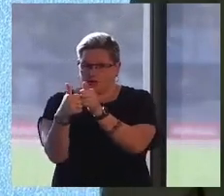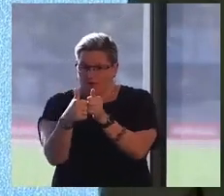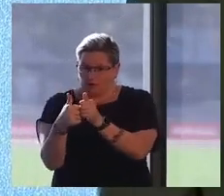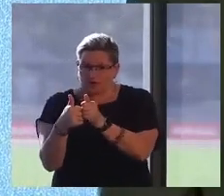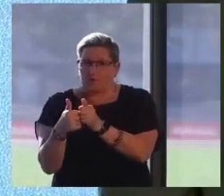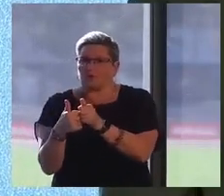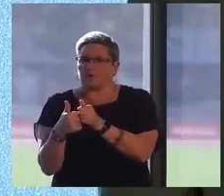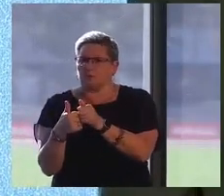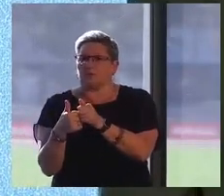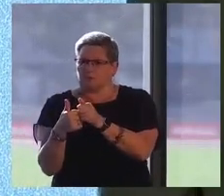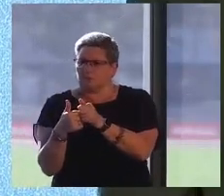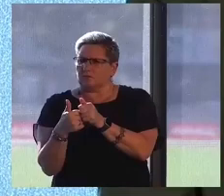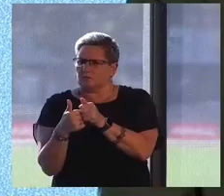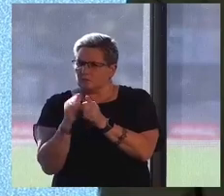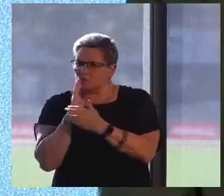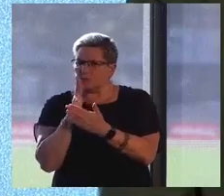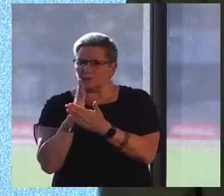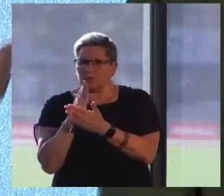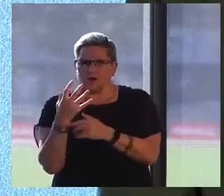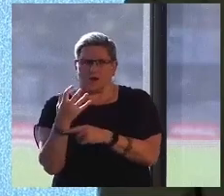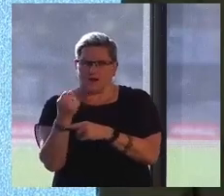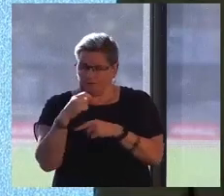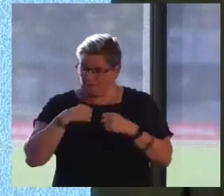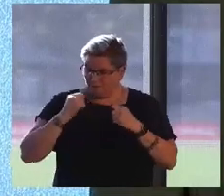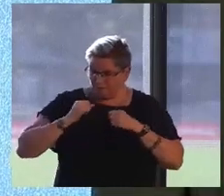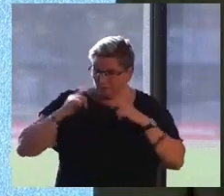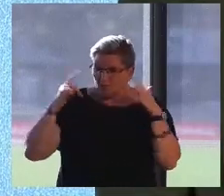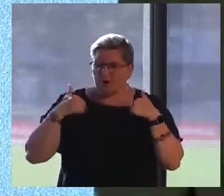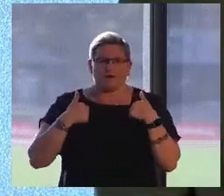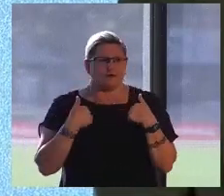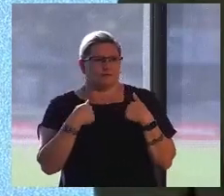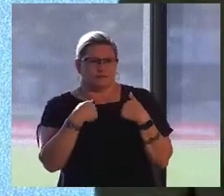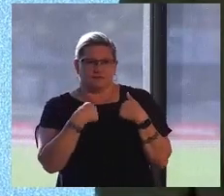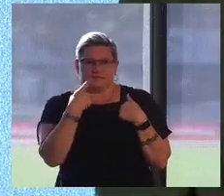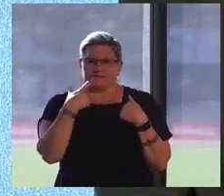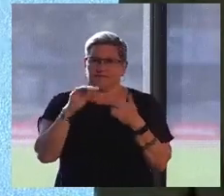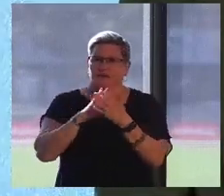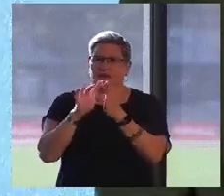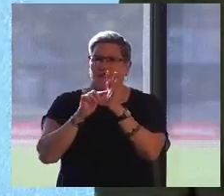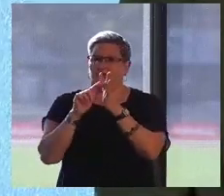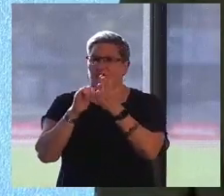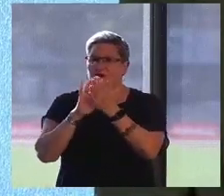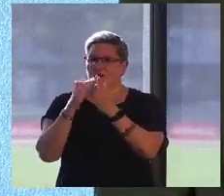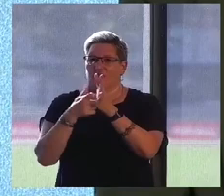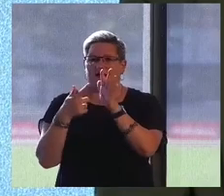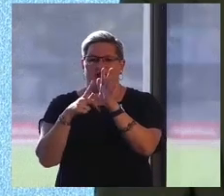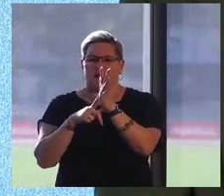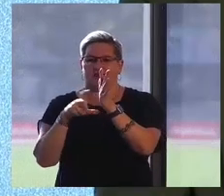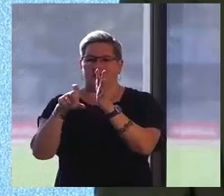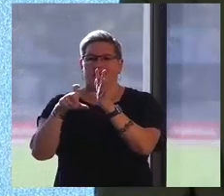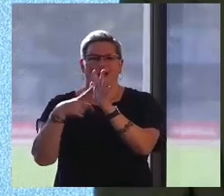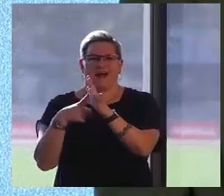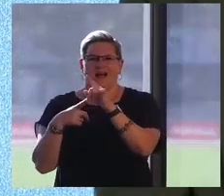I see, as when I was working with Heather or at ALCA, We're about how do we solve the problem.